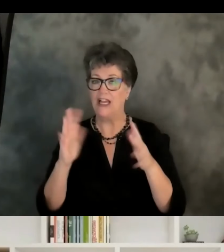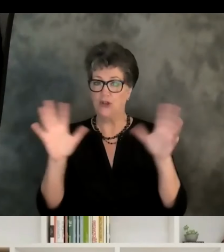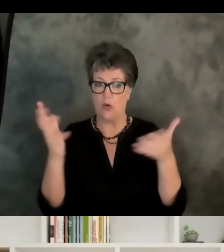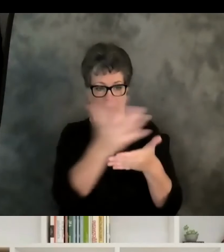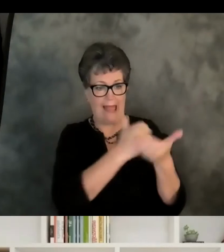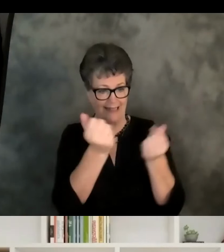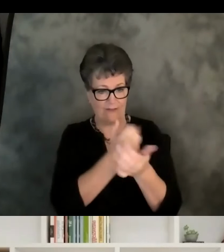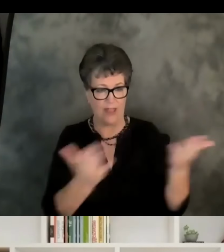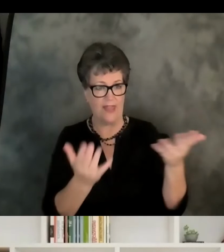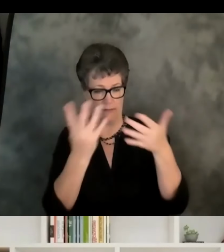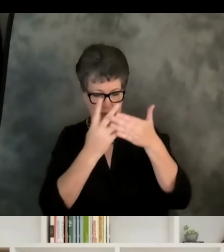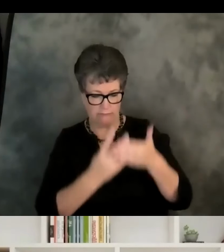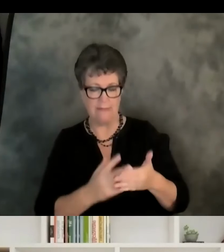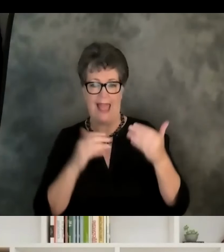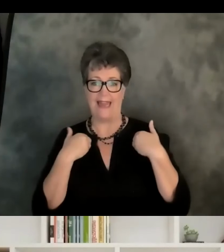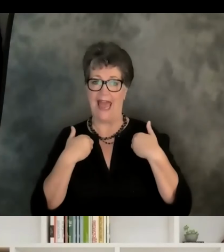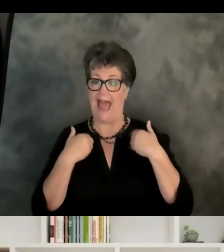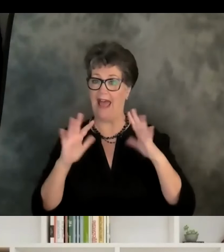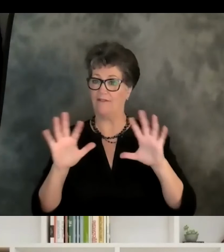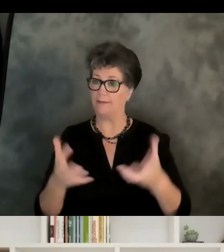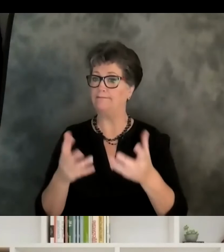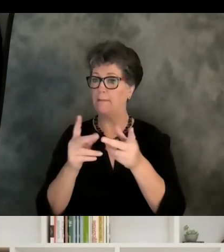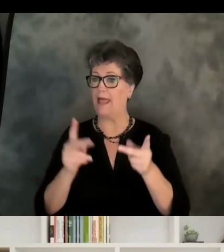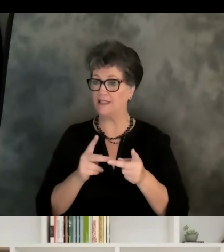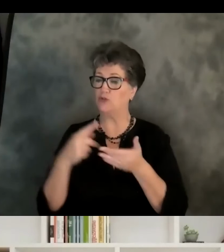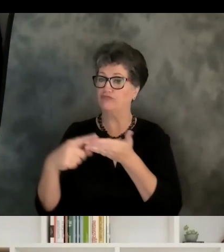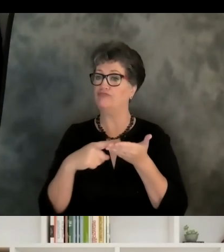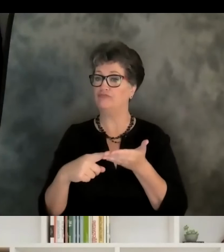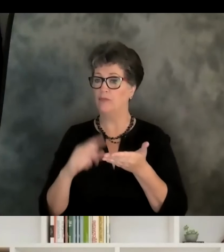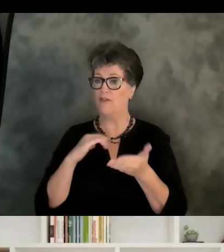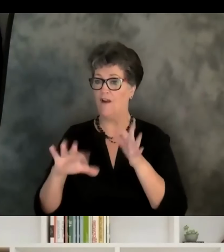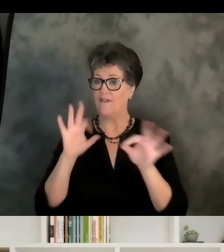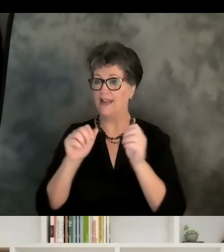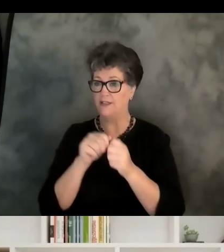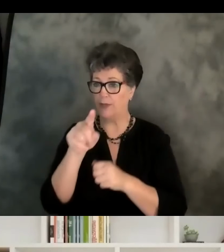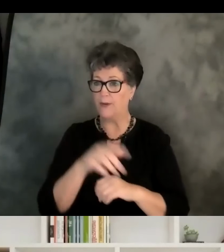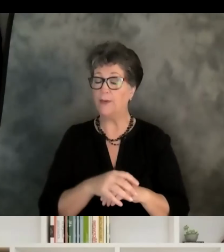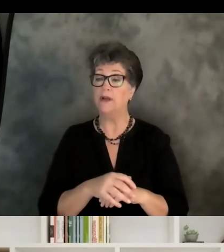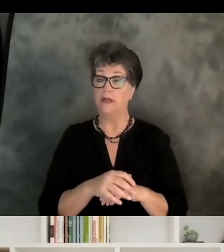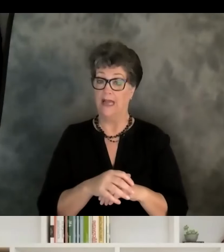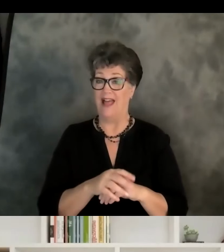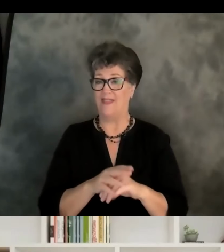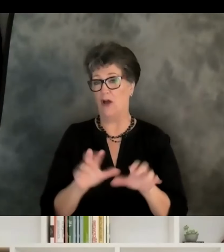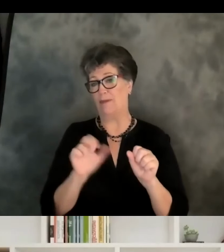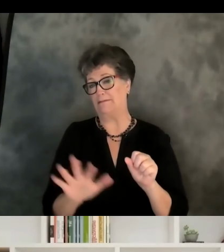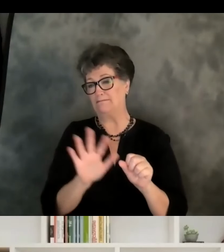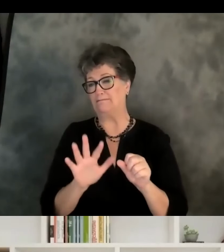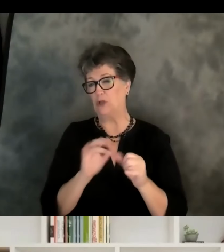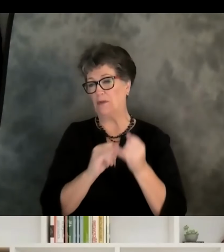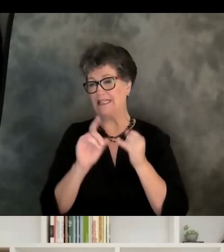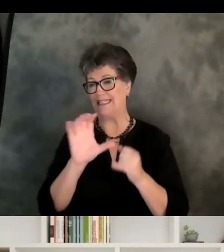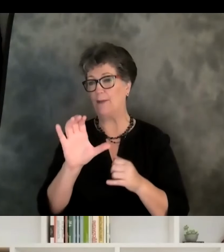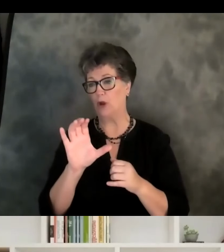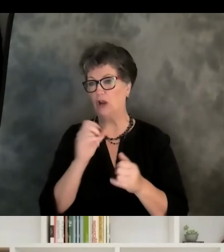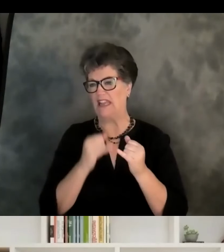everything and have a forum to go over all of our findings with you. And we're looking to do this probably towards December, towards the